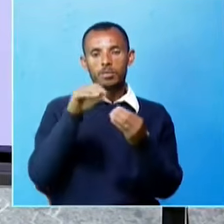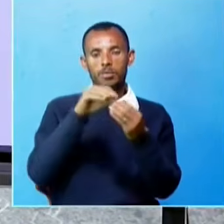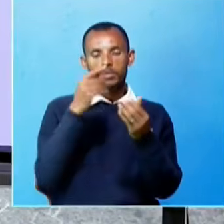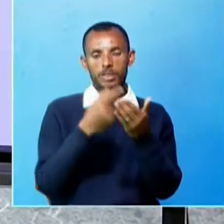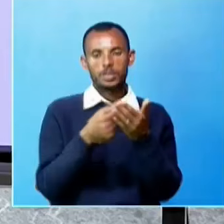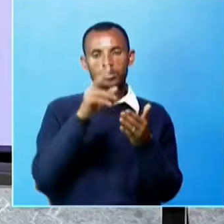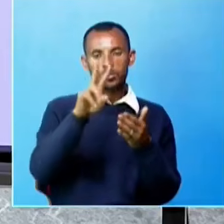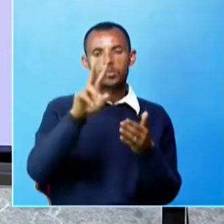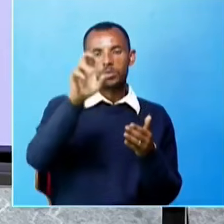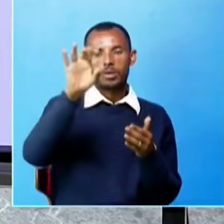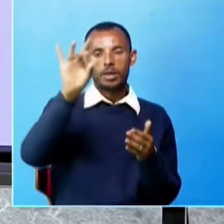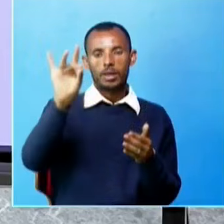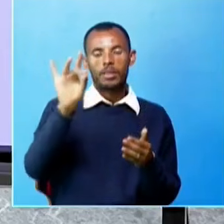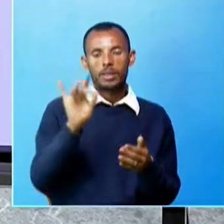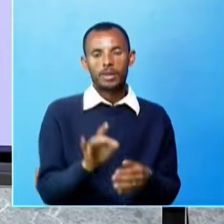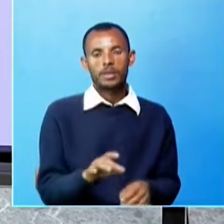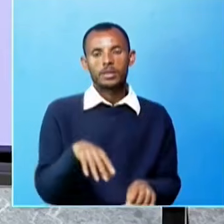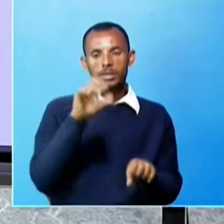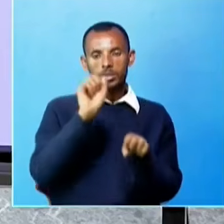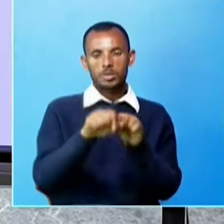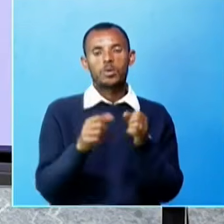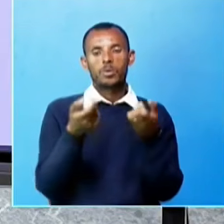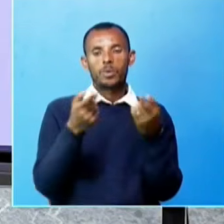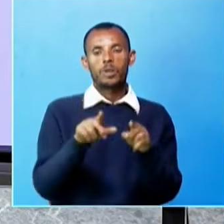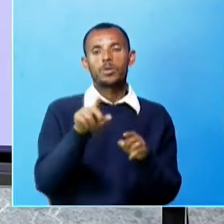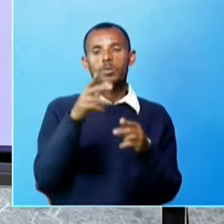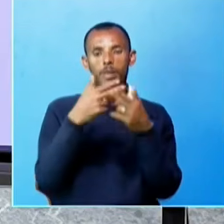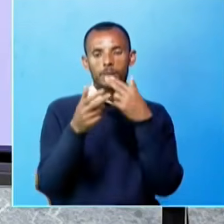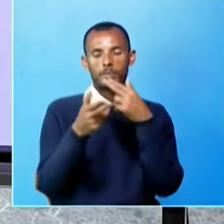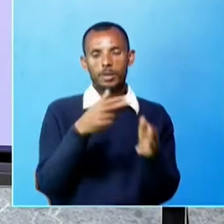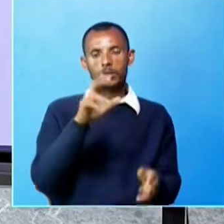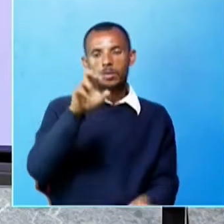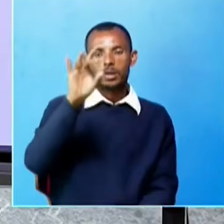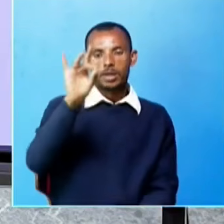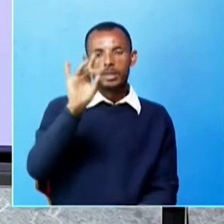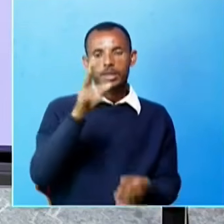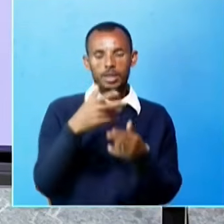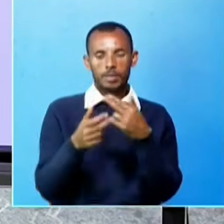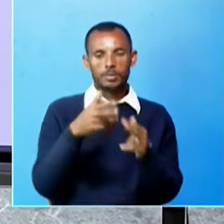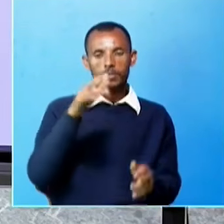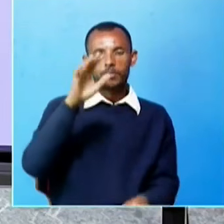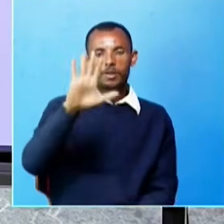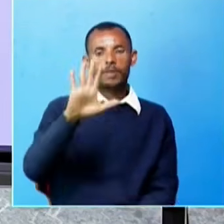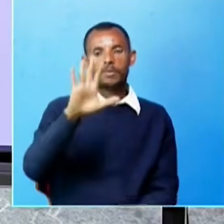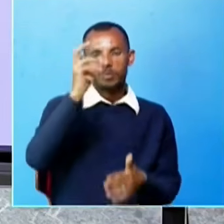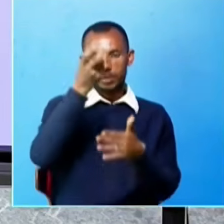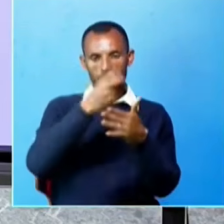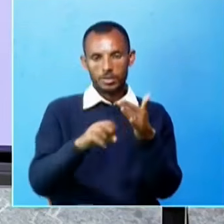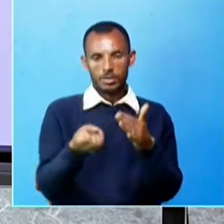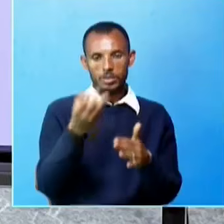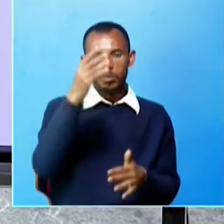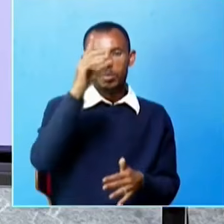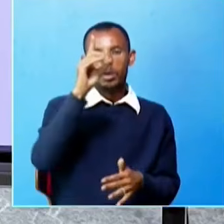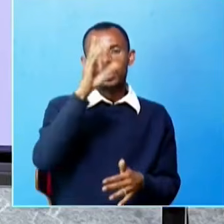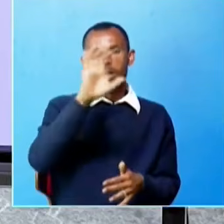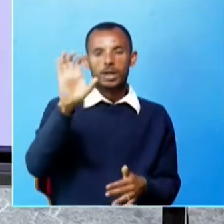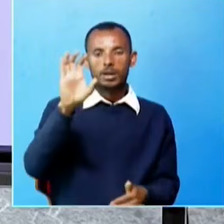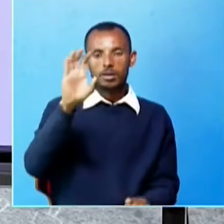is 28. So whenever you multiply 28 by 5, the result is around